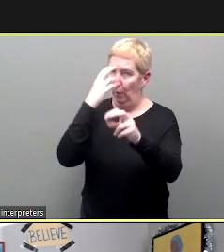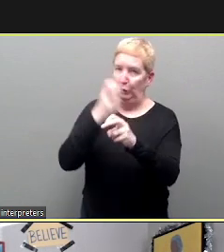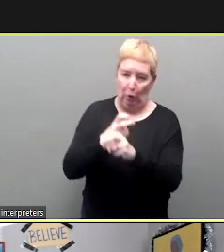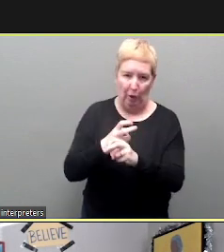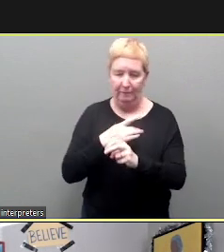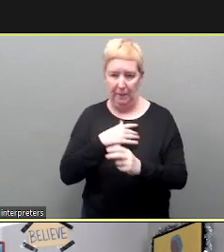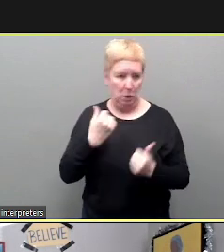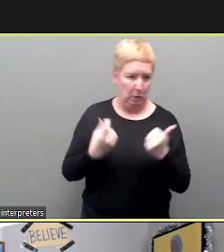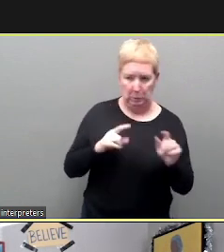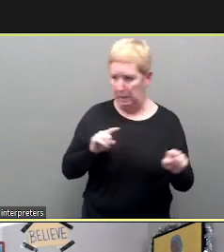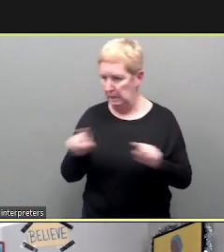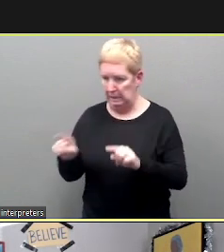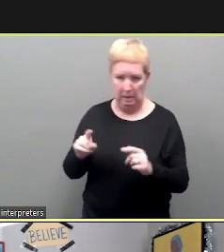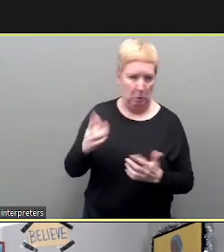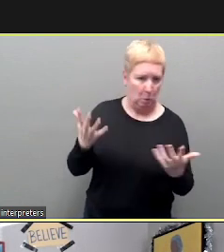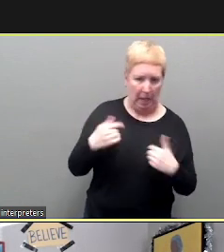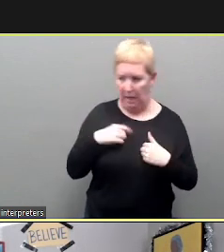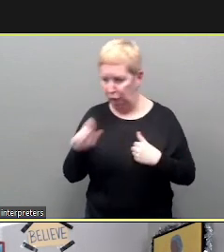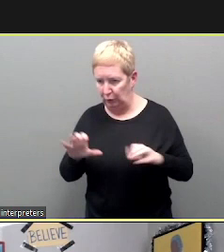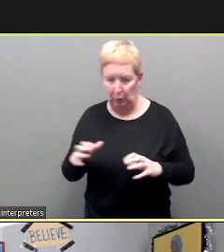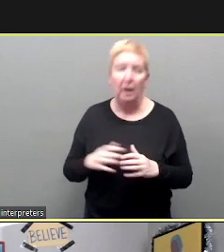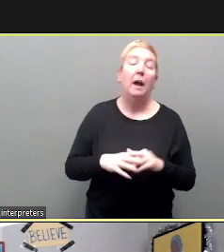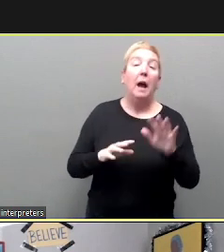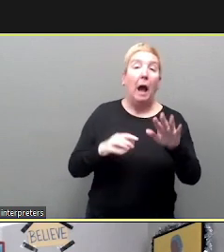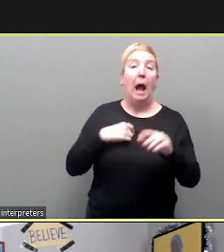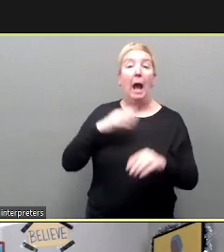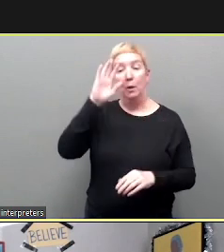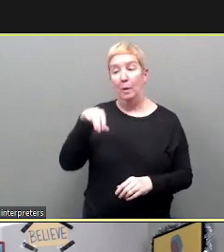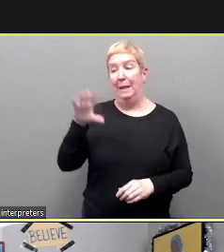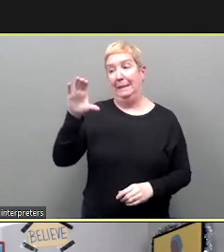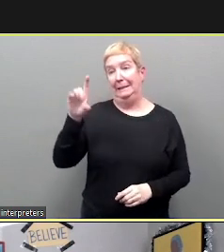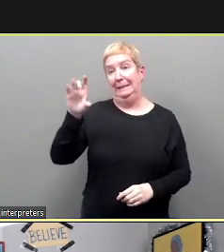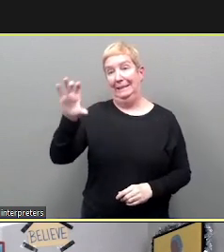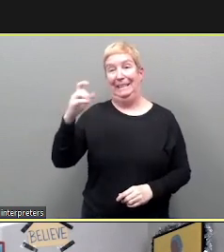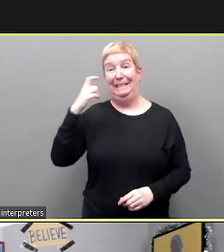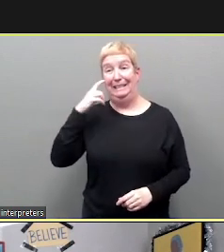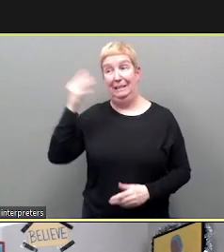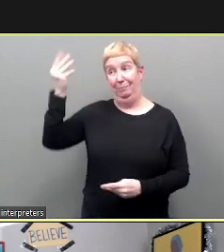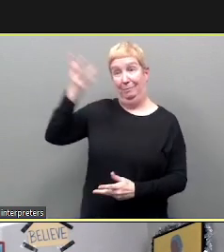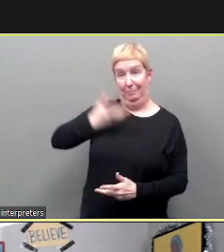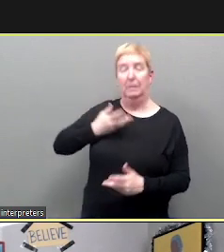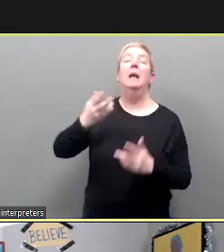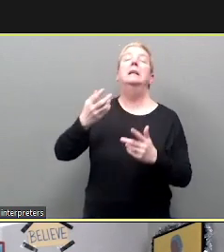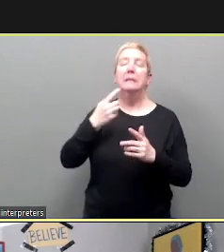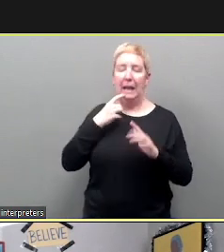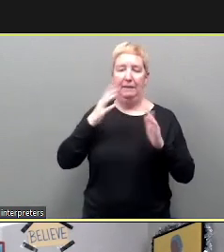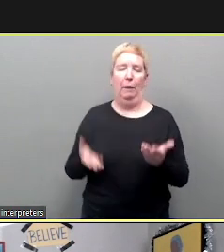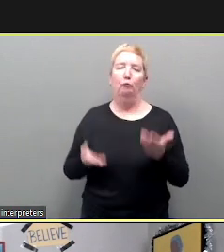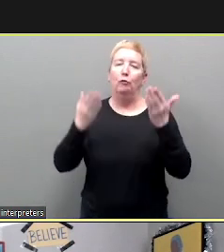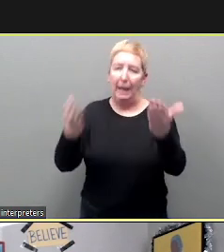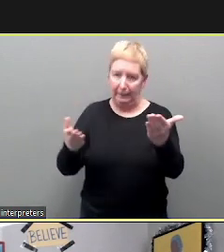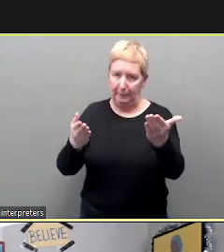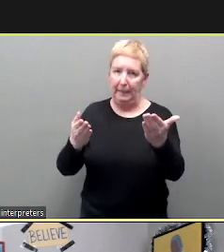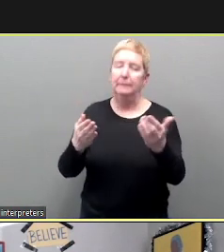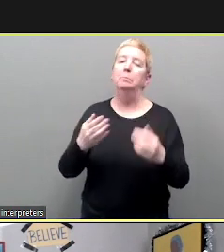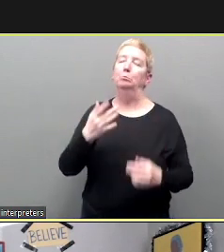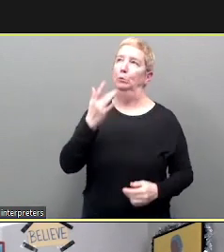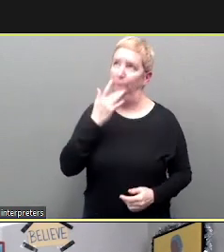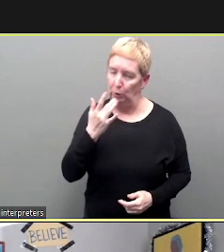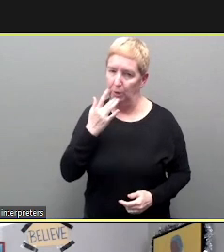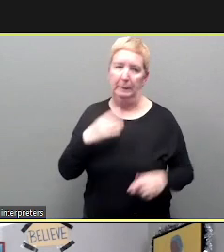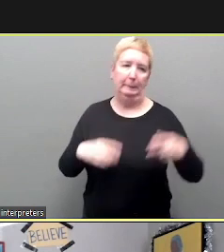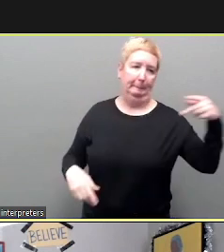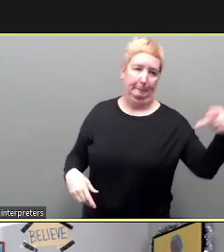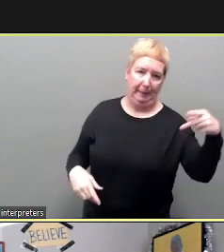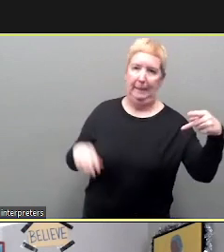doses. One of the things that did come out per CDC, they do recommend Pfizer and Moderna over Johnson & Johnson in